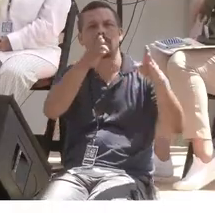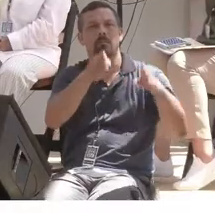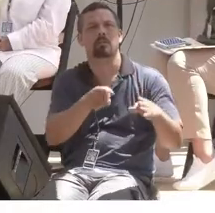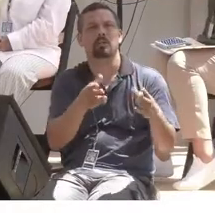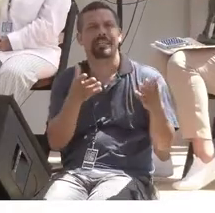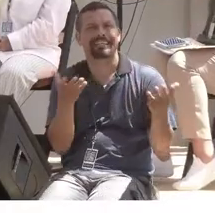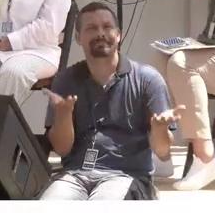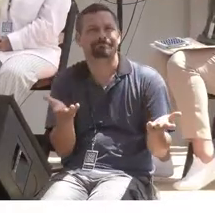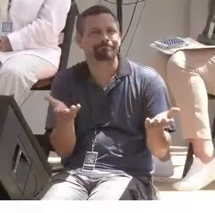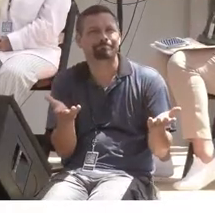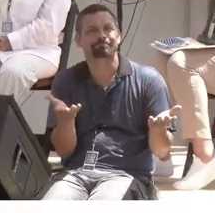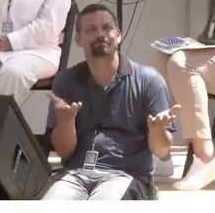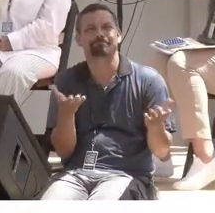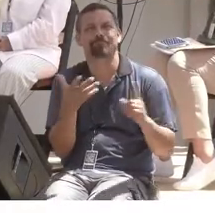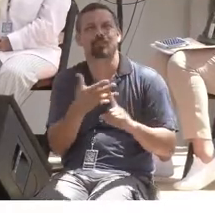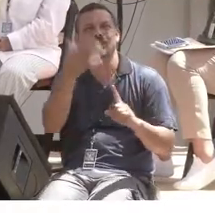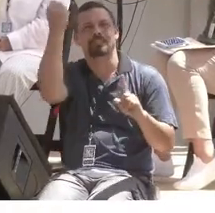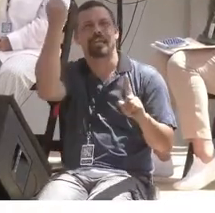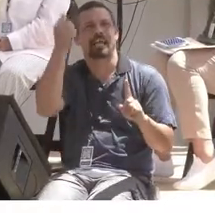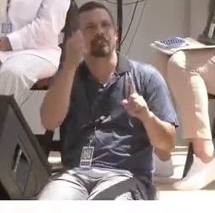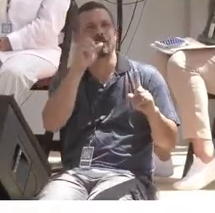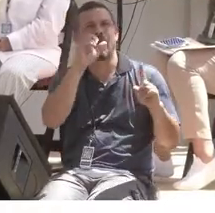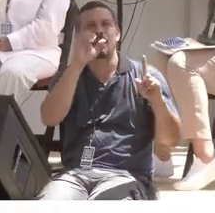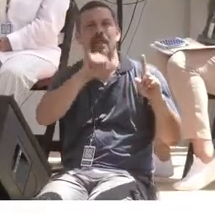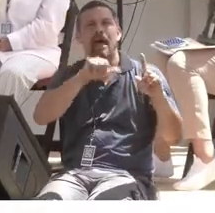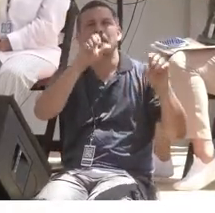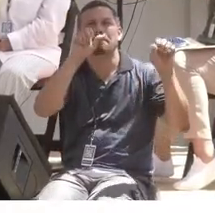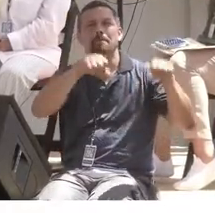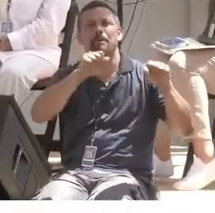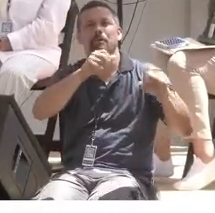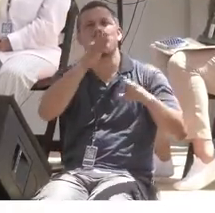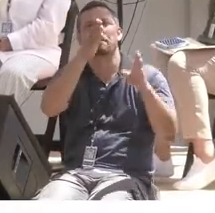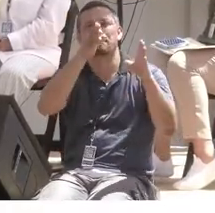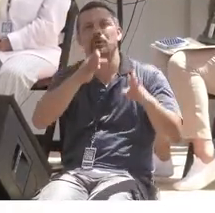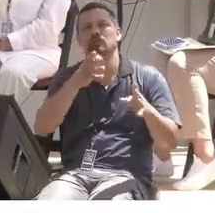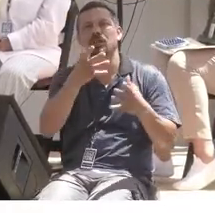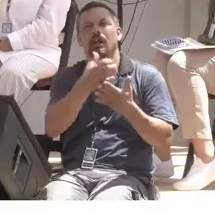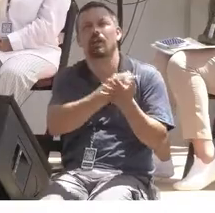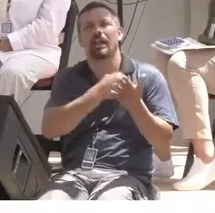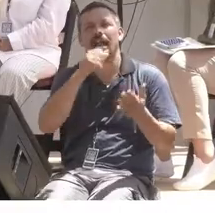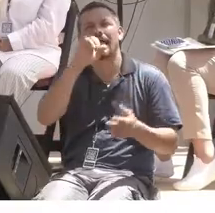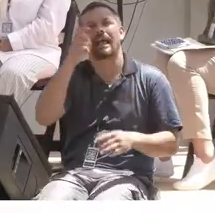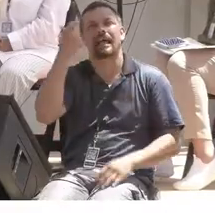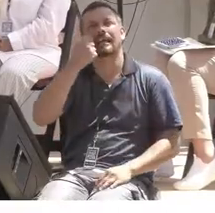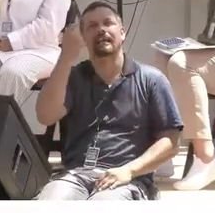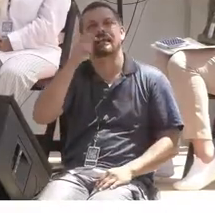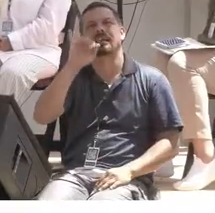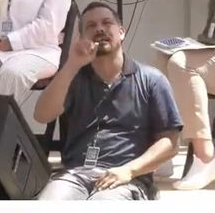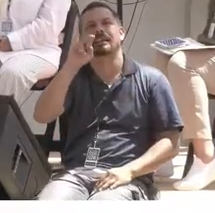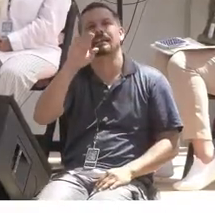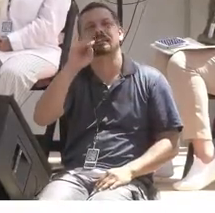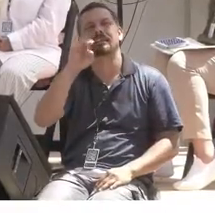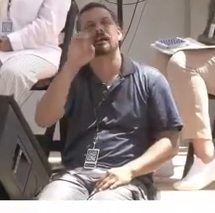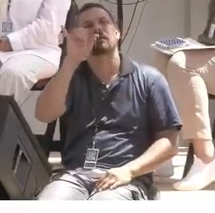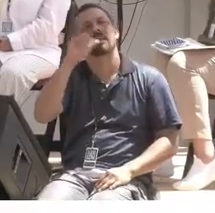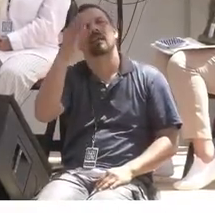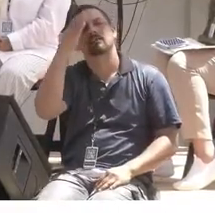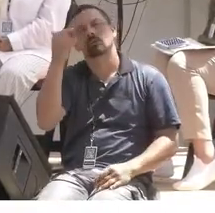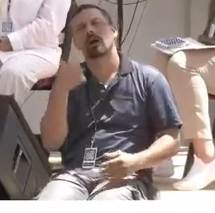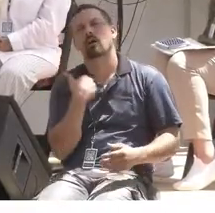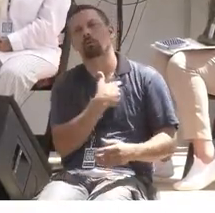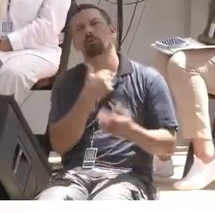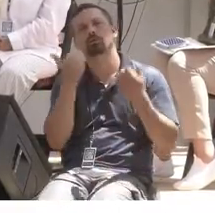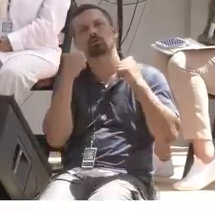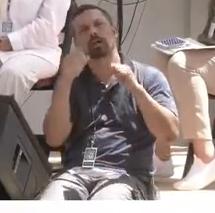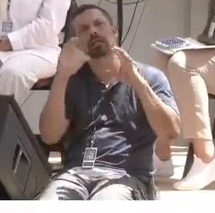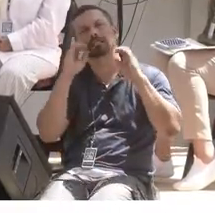do it, you're ultimately taking away their source of income or them having an opportunity to work. That's why we try to focus a lot on capacity building and teaching them